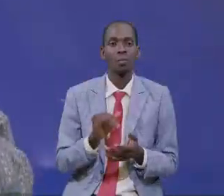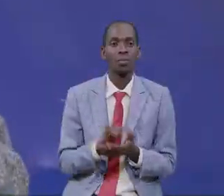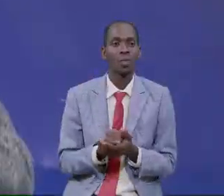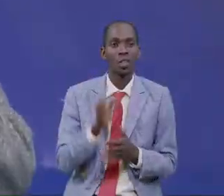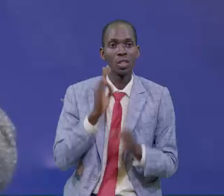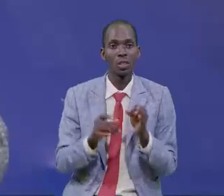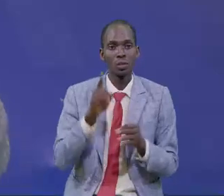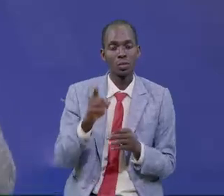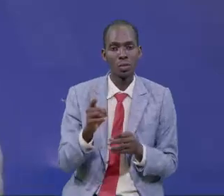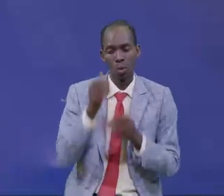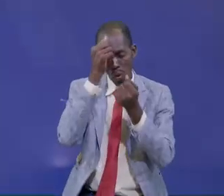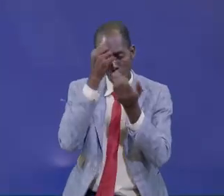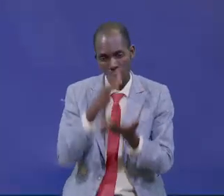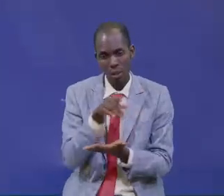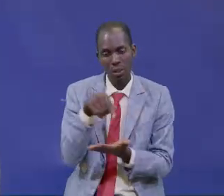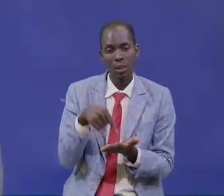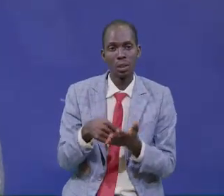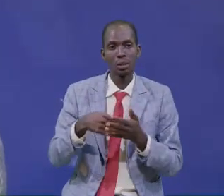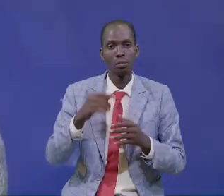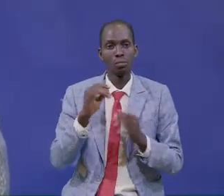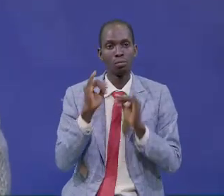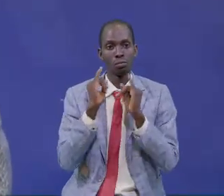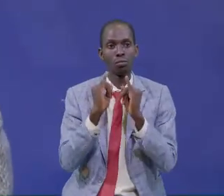and keep and do them,